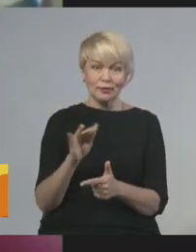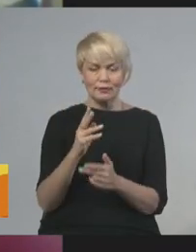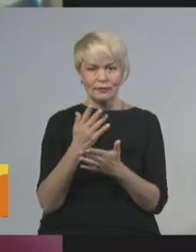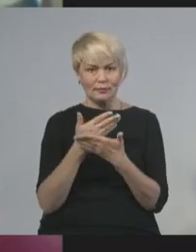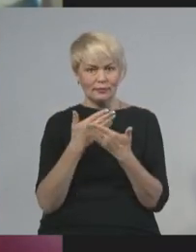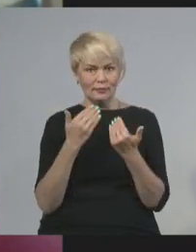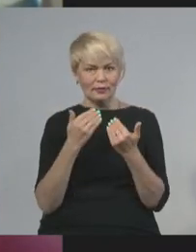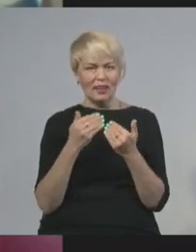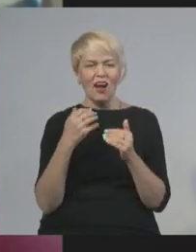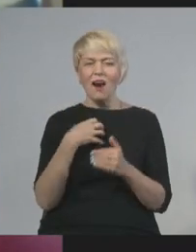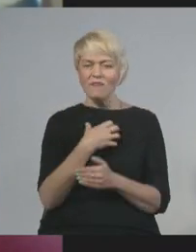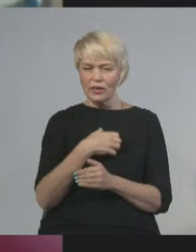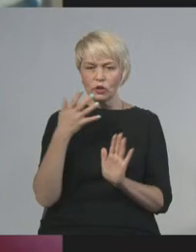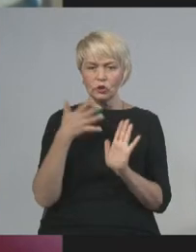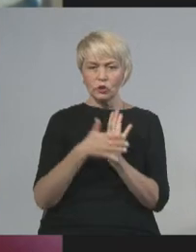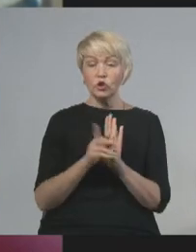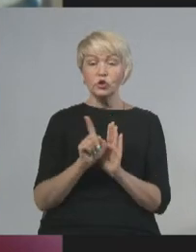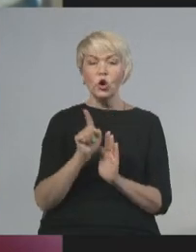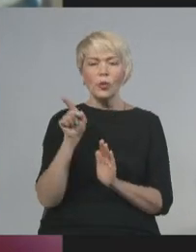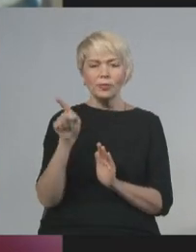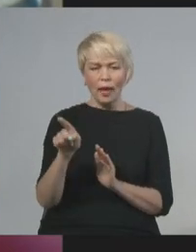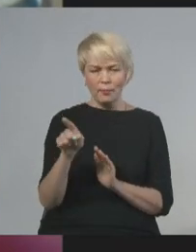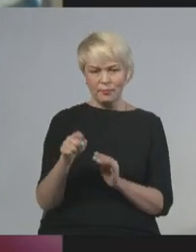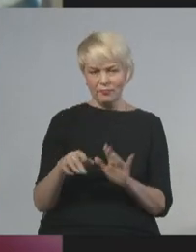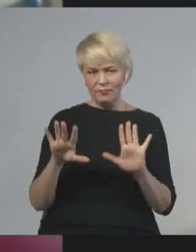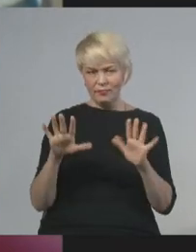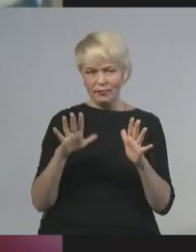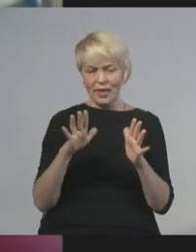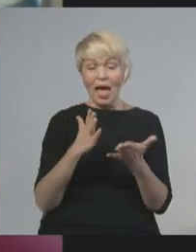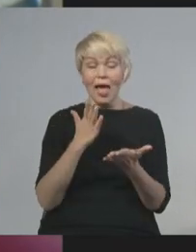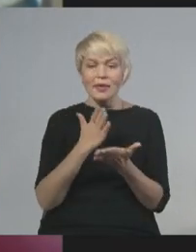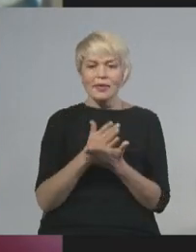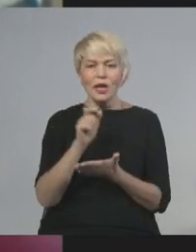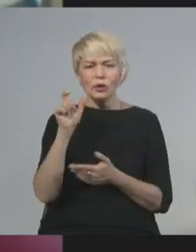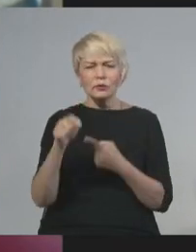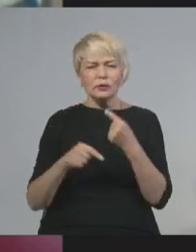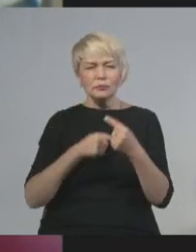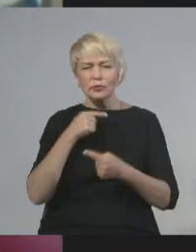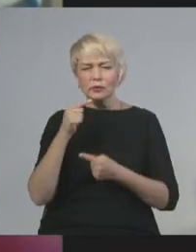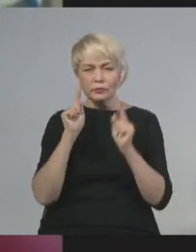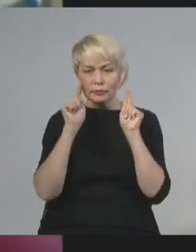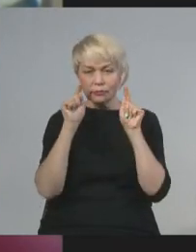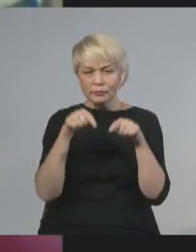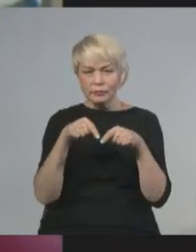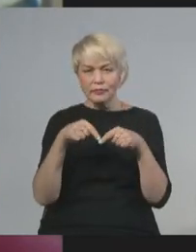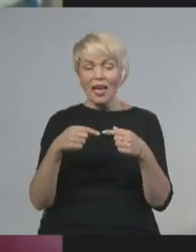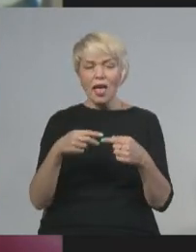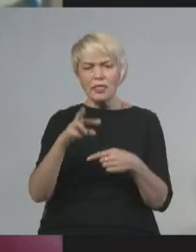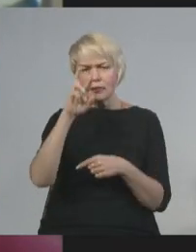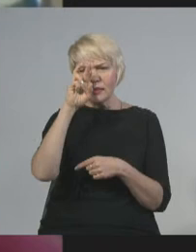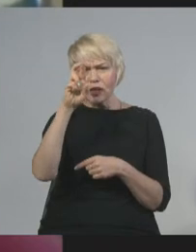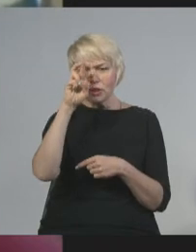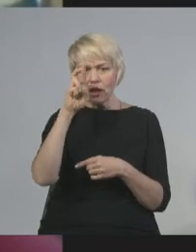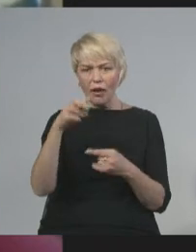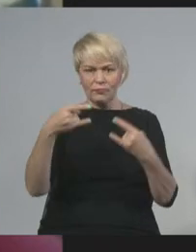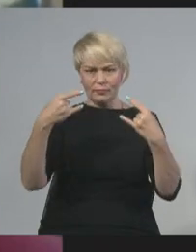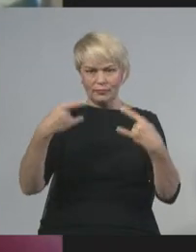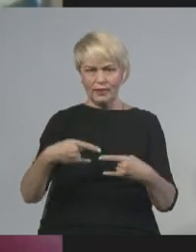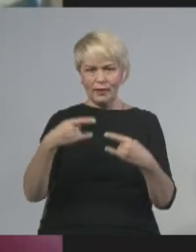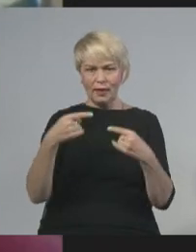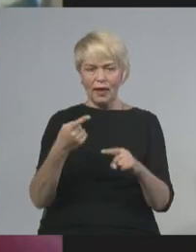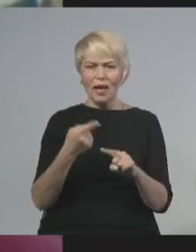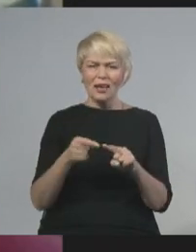of course there are people who do watch it on a regular basis because they research but it's it's psychologically draining it really is difficult to watch